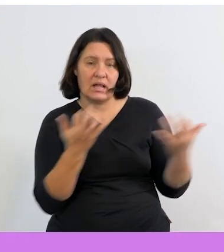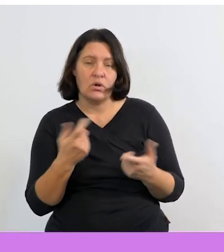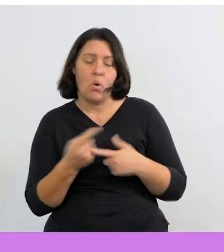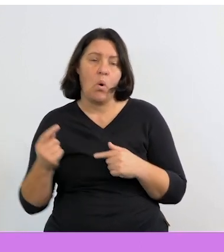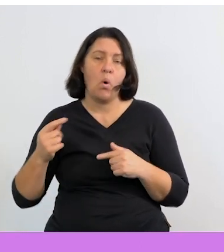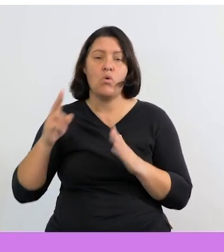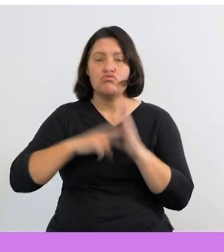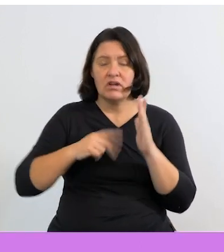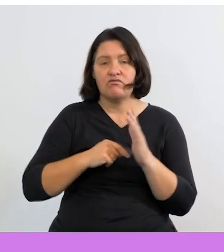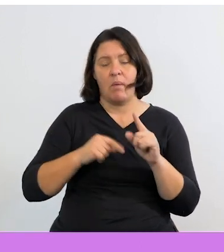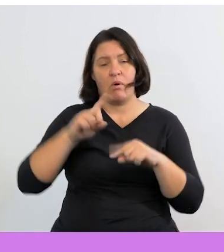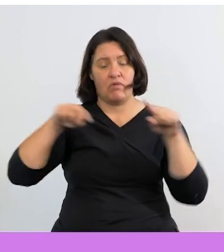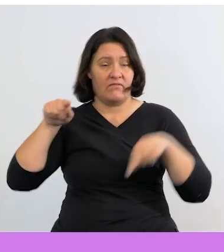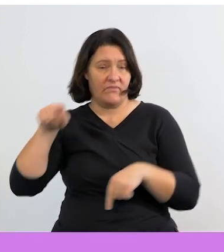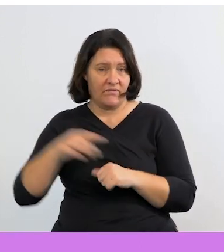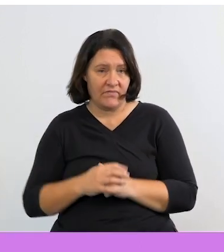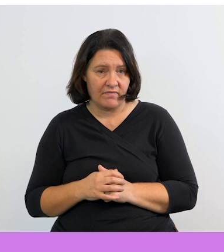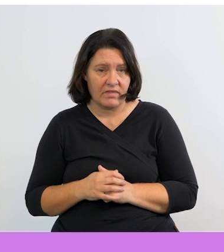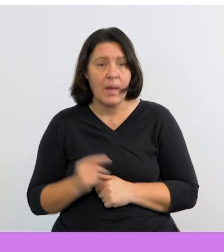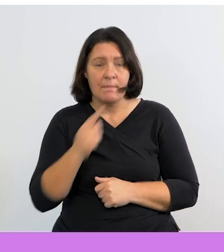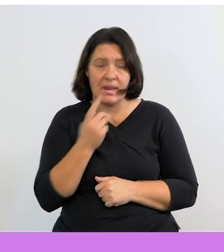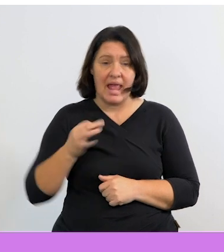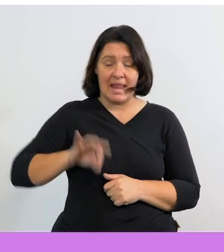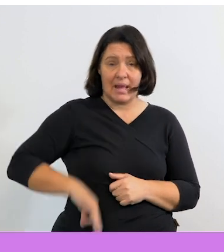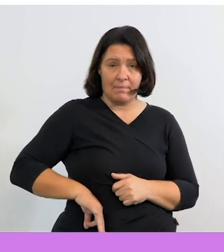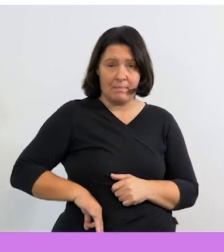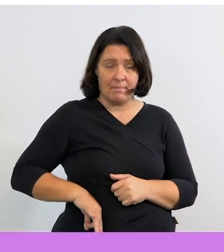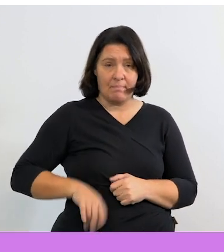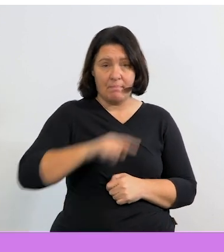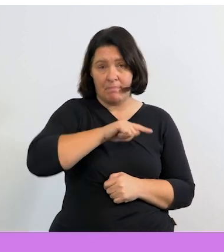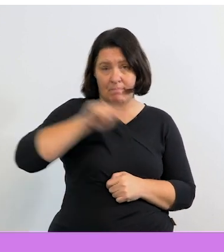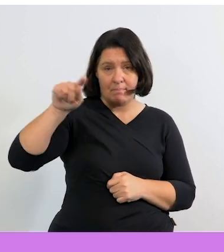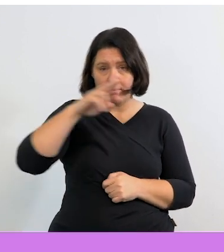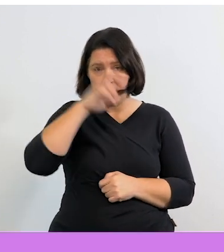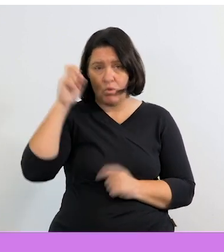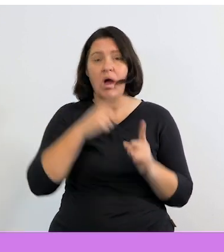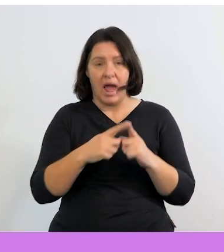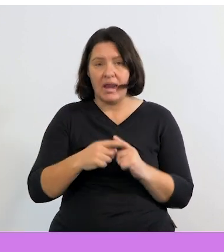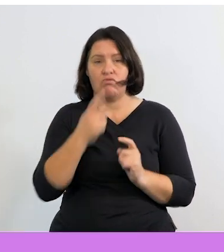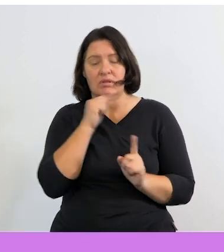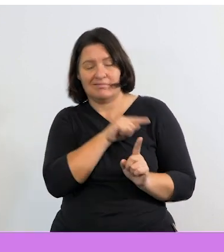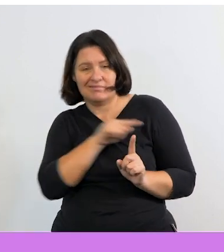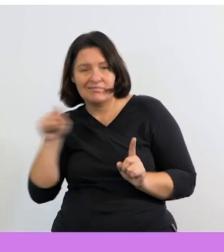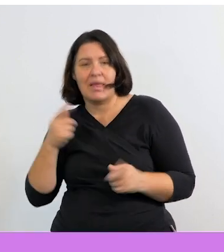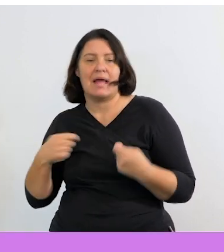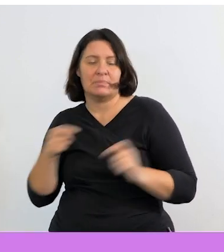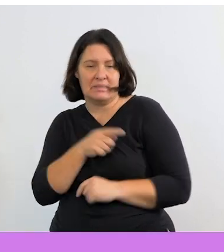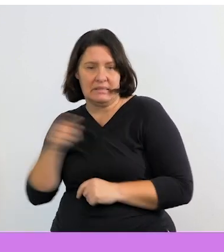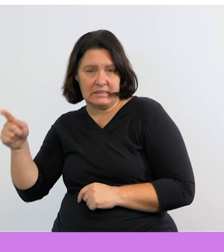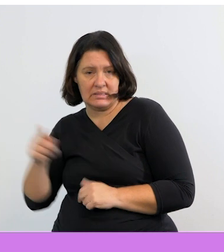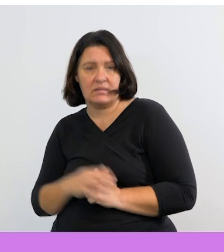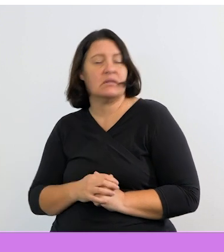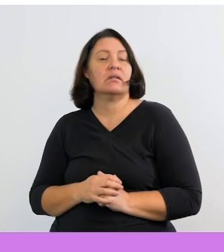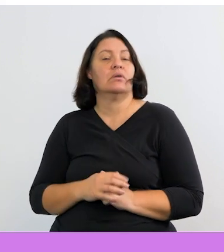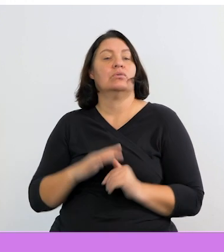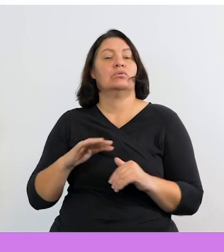calculations or we can read from the graph. Remember, this is our income graph, and this is our expenses, right?